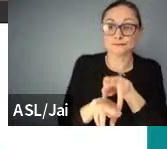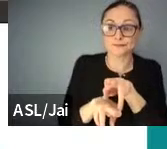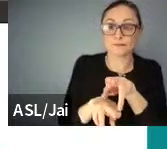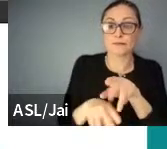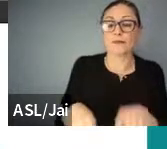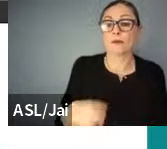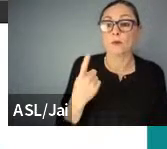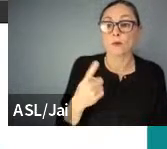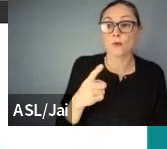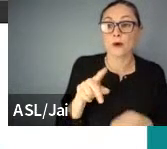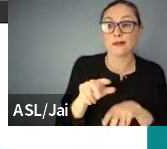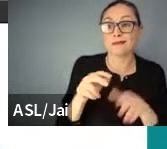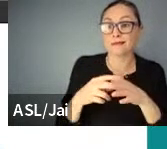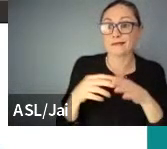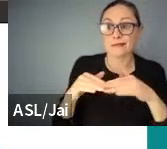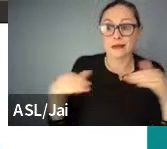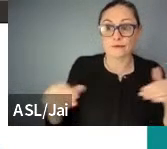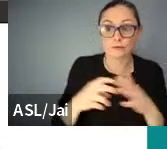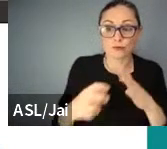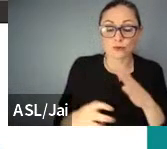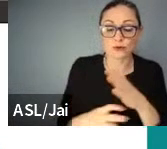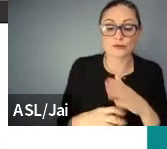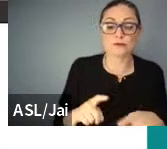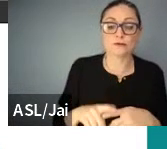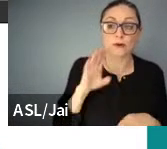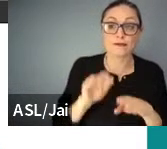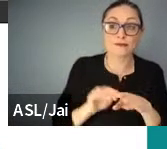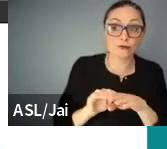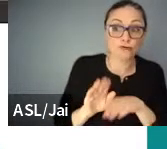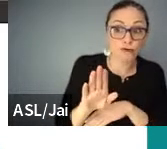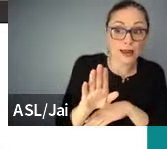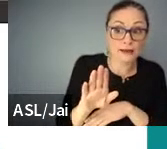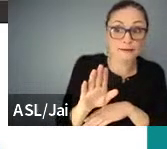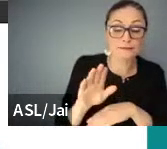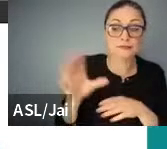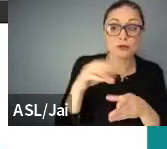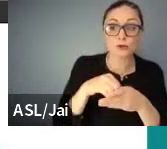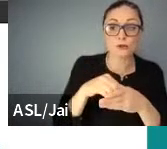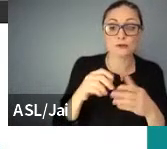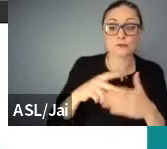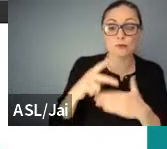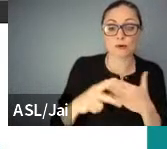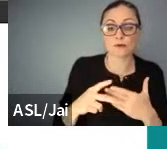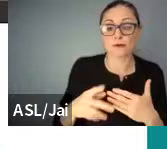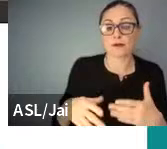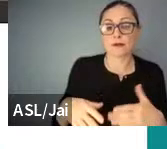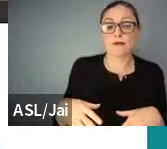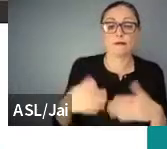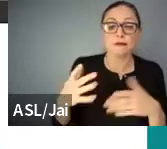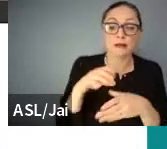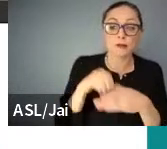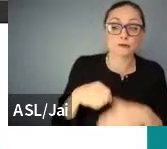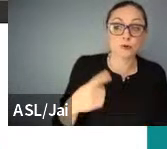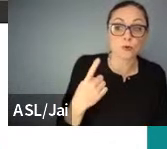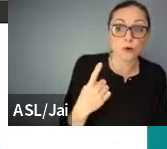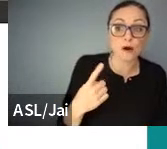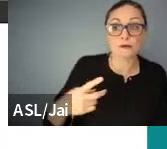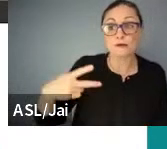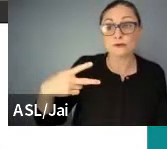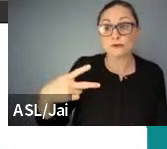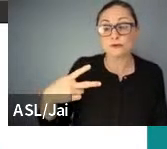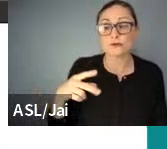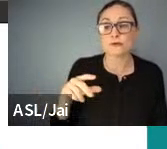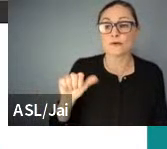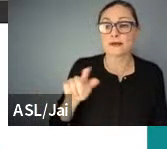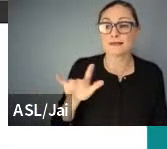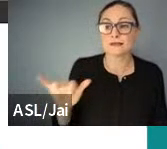We have an option whether there's C-Street ramps included in the program, whether there is inclusion of 1 or 2 auxiliary lanes in